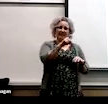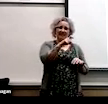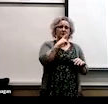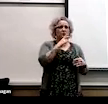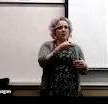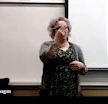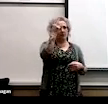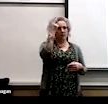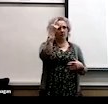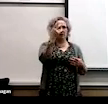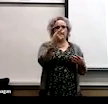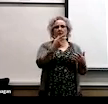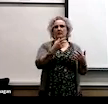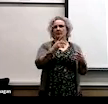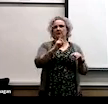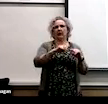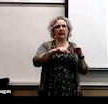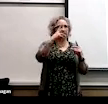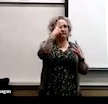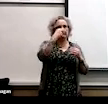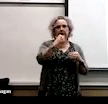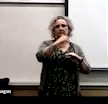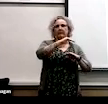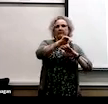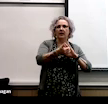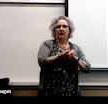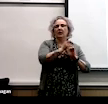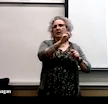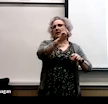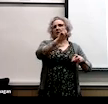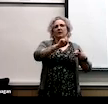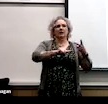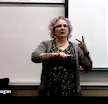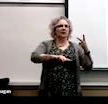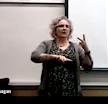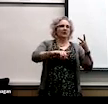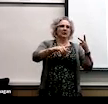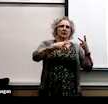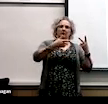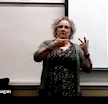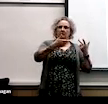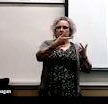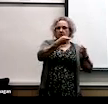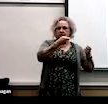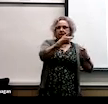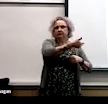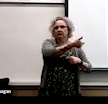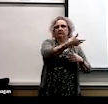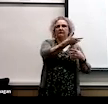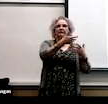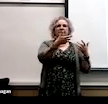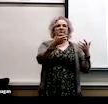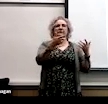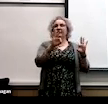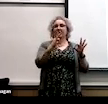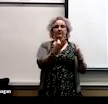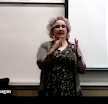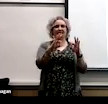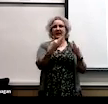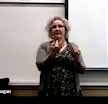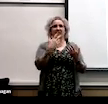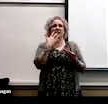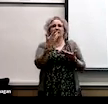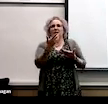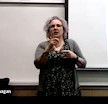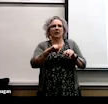or all these different things. No individual who's also living their life at the same time would be able to keep up with all of those needs, but someone who that is their job